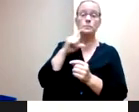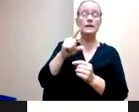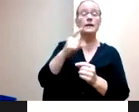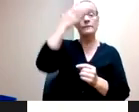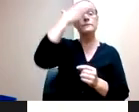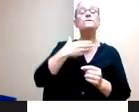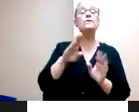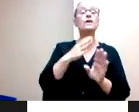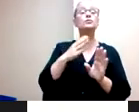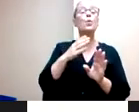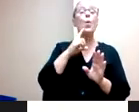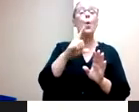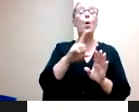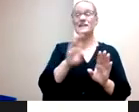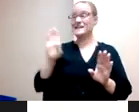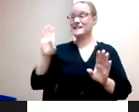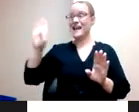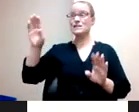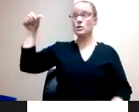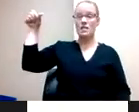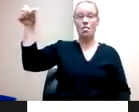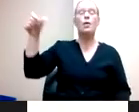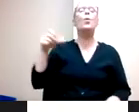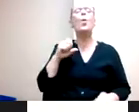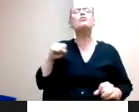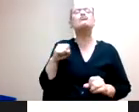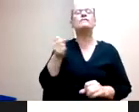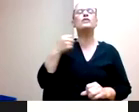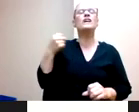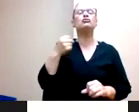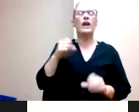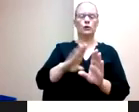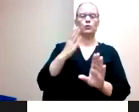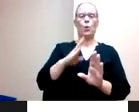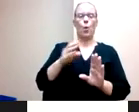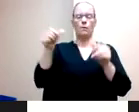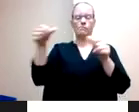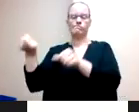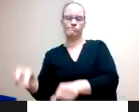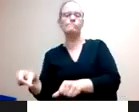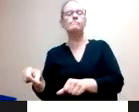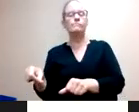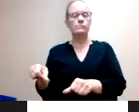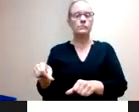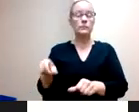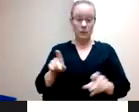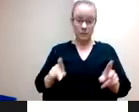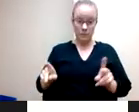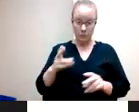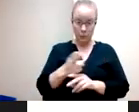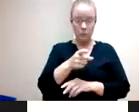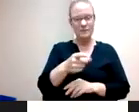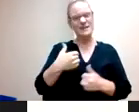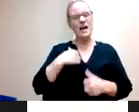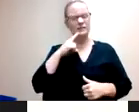ambulance comes in to see, or on the refrigerator. And actually, you know, people doing these usually have serious illness. If